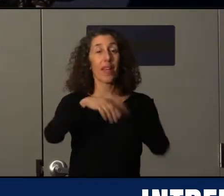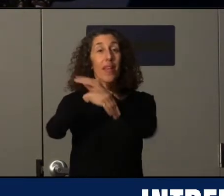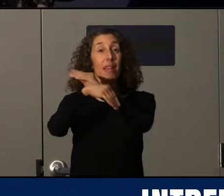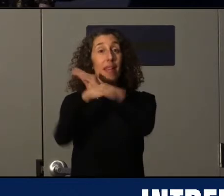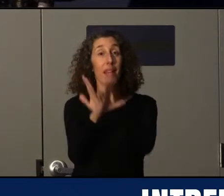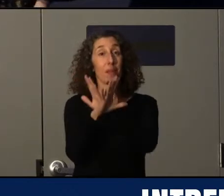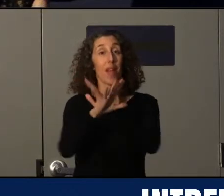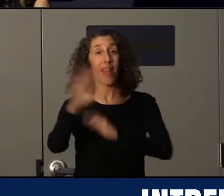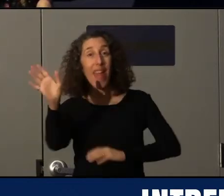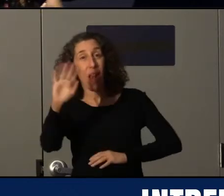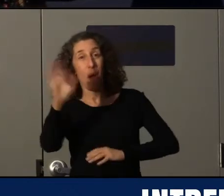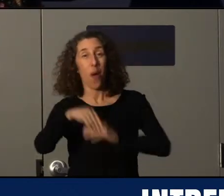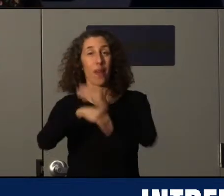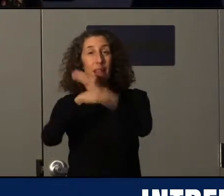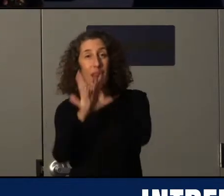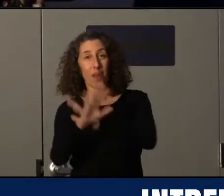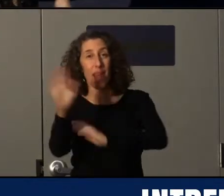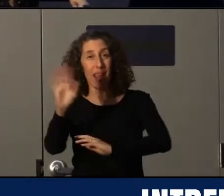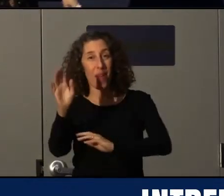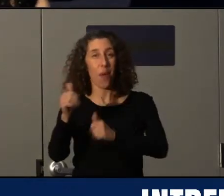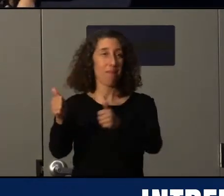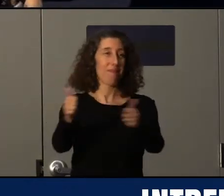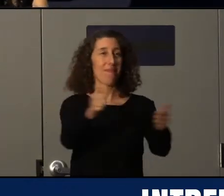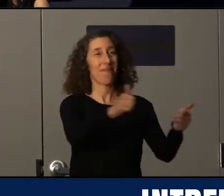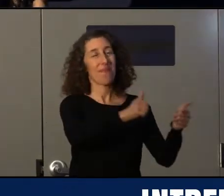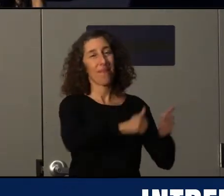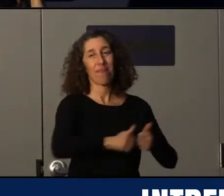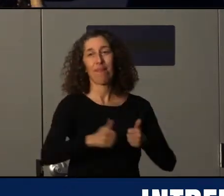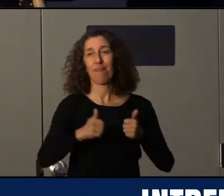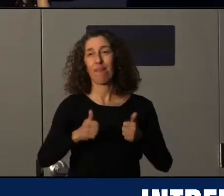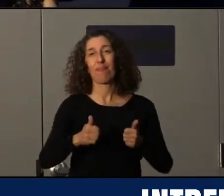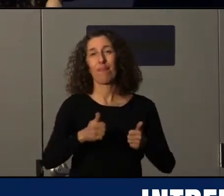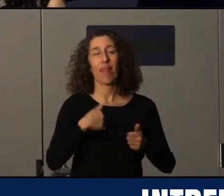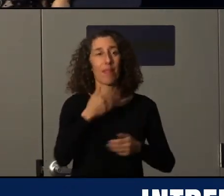here tonight, too. All right. So have a great night, everyone. Have a